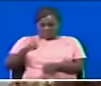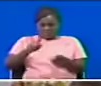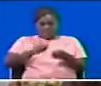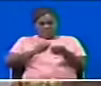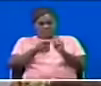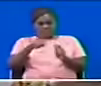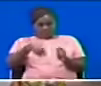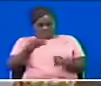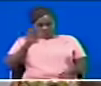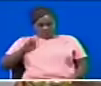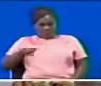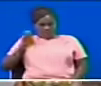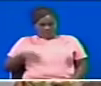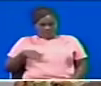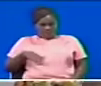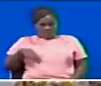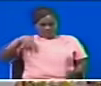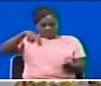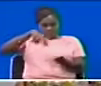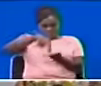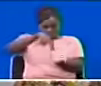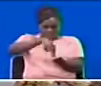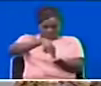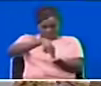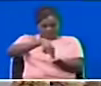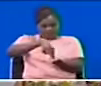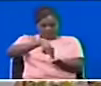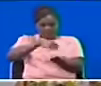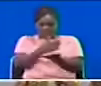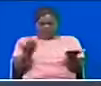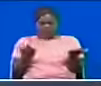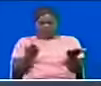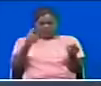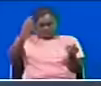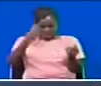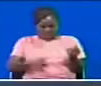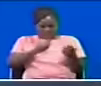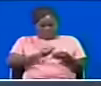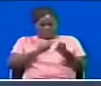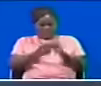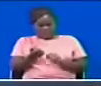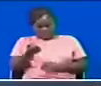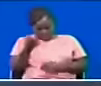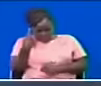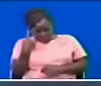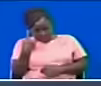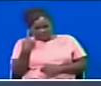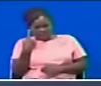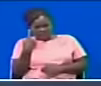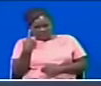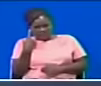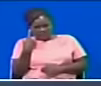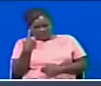Even as women who are looking for this vote, there are some things that we need to change and understand what is